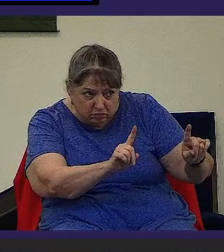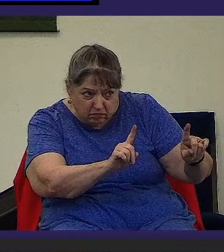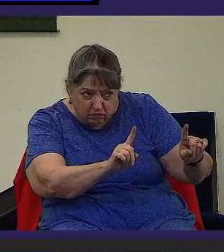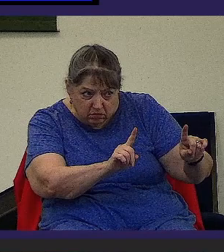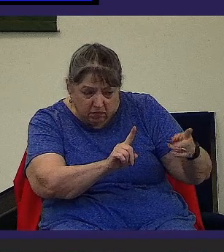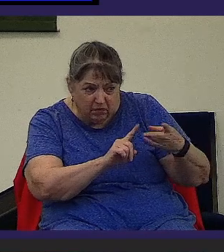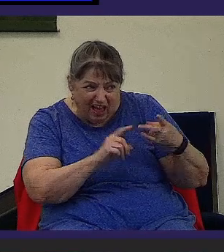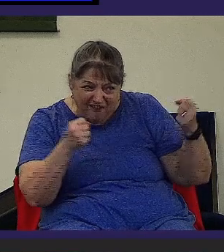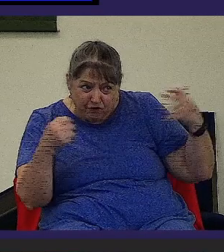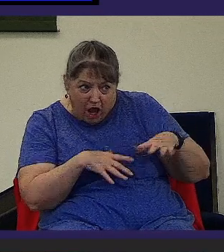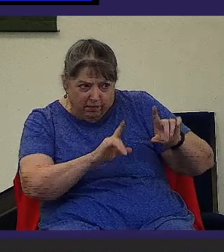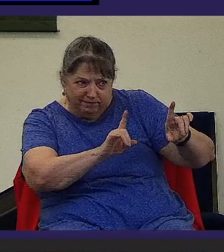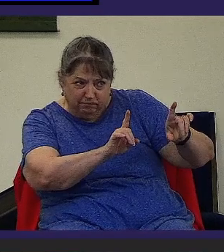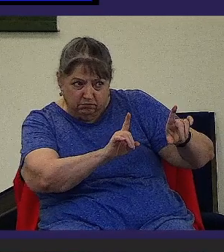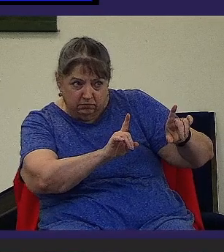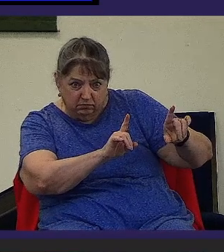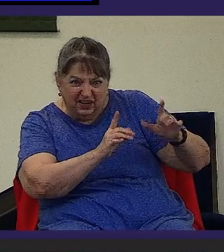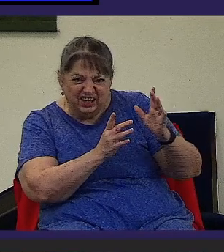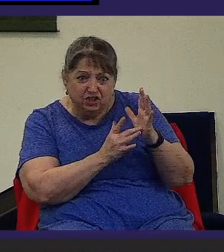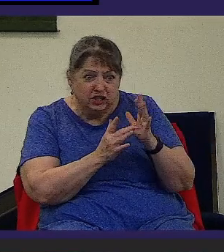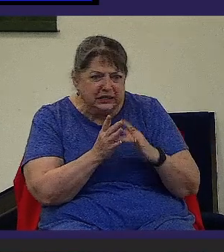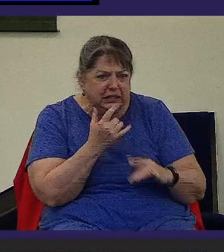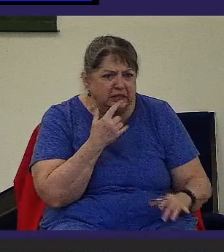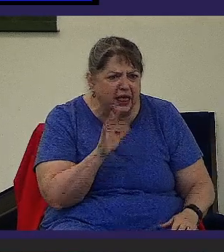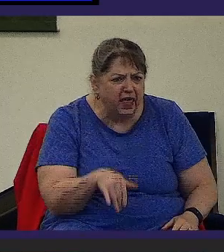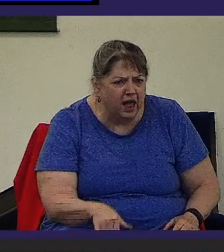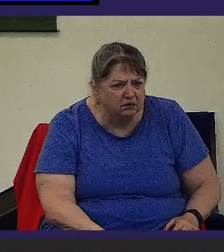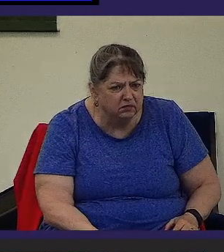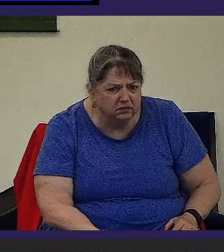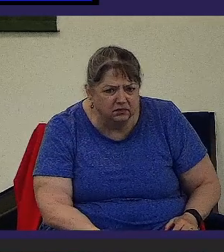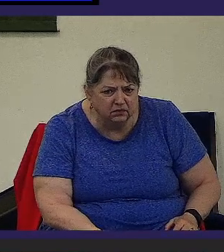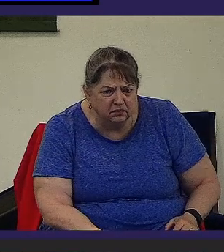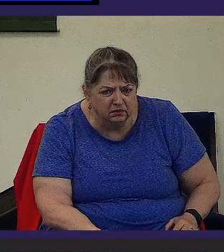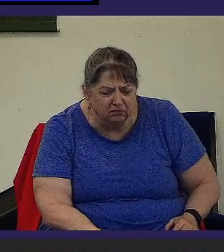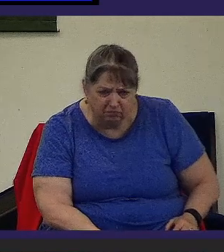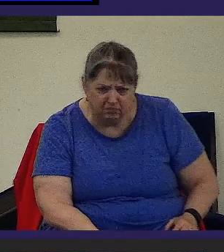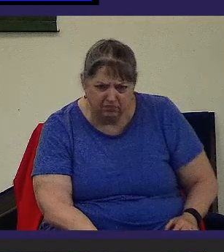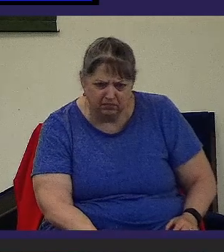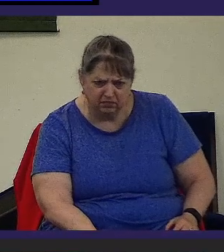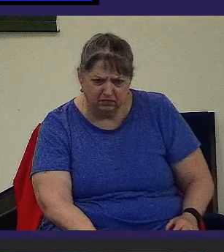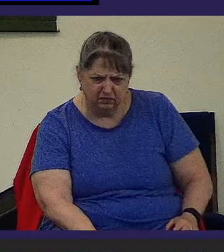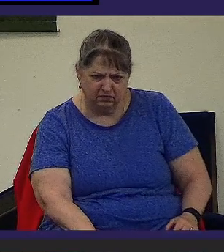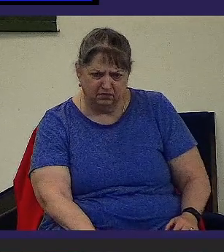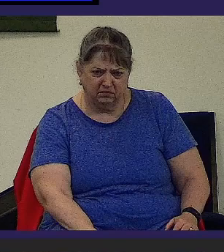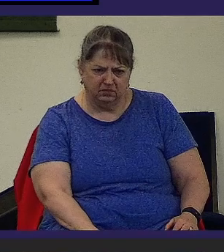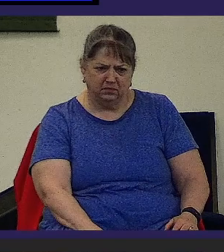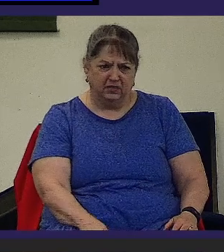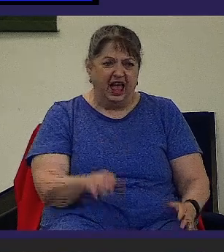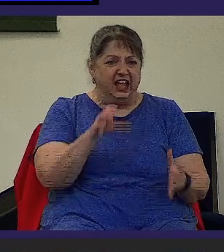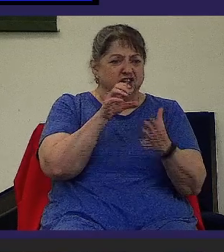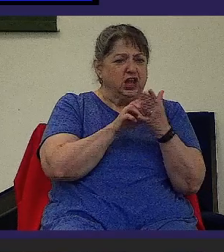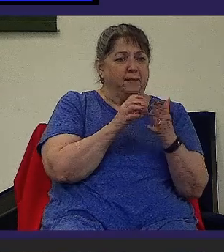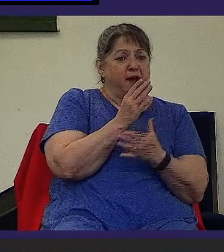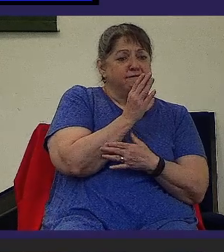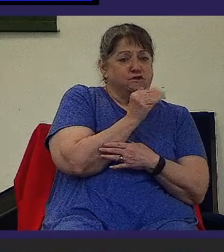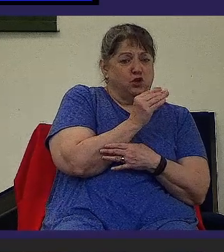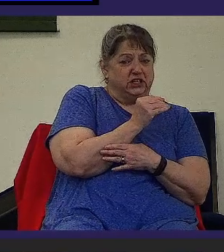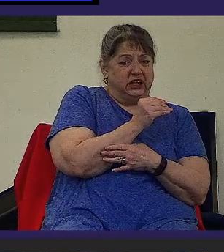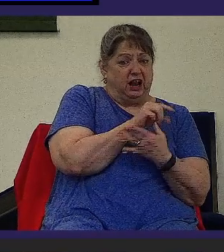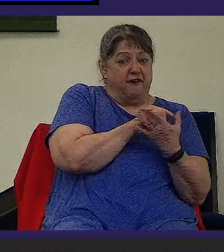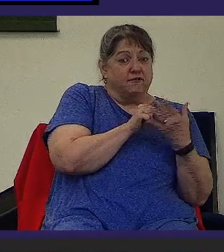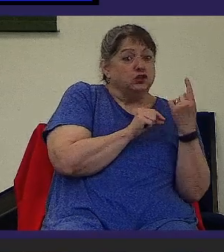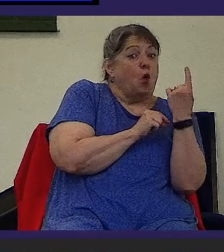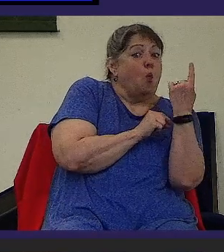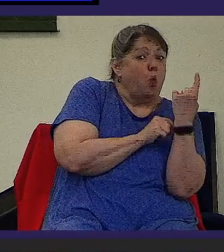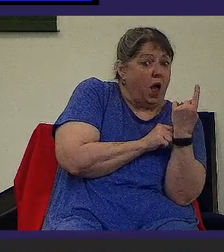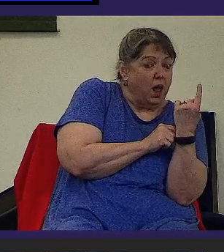not be afraid he finishes it the same exact way that he started chapter 14 the very first